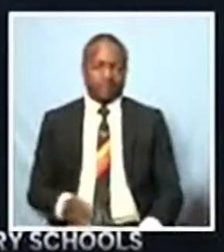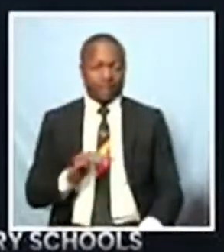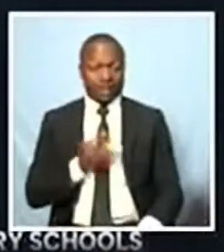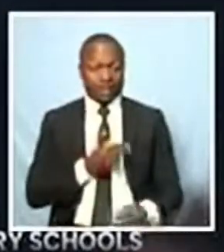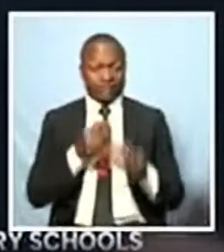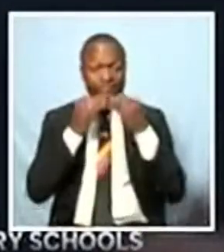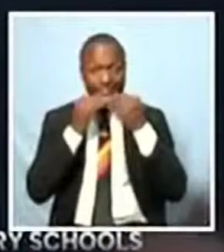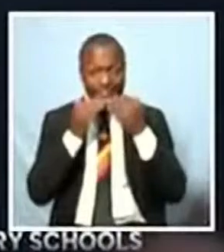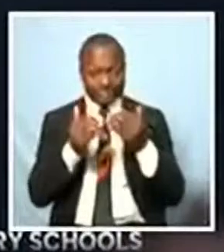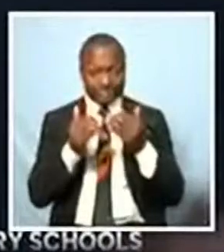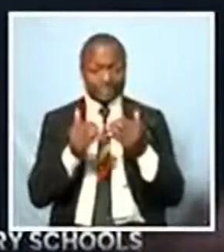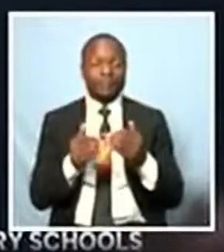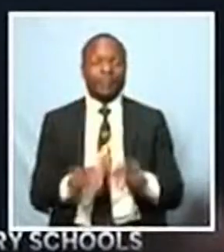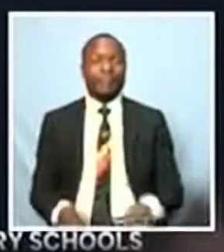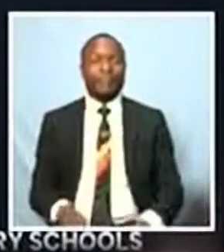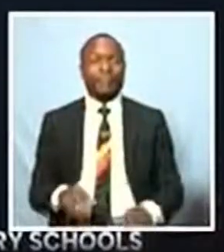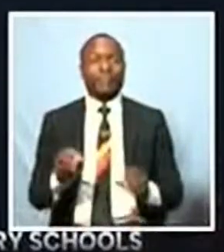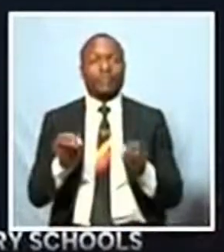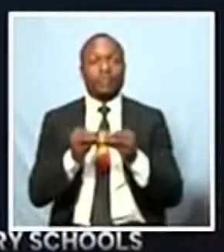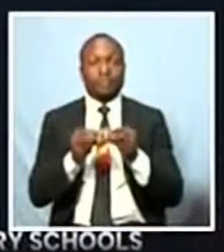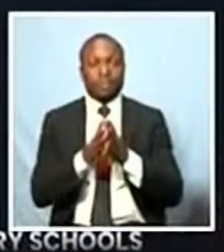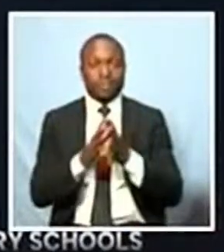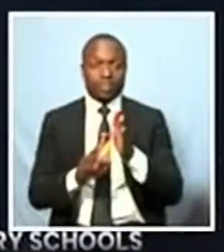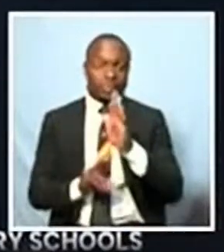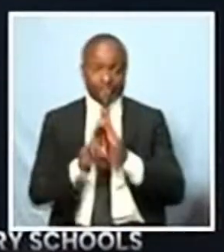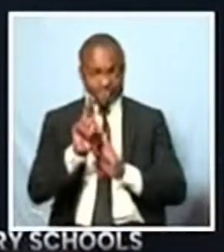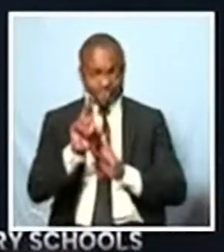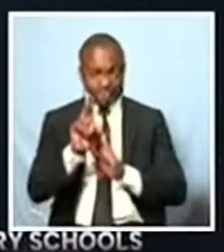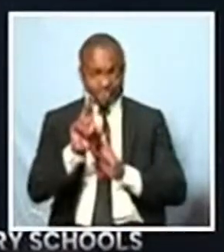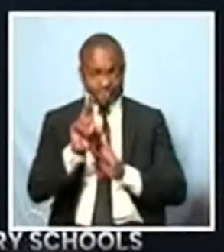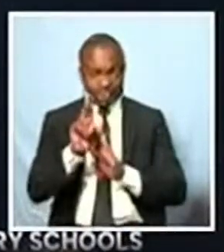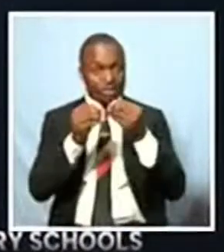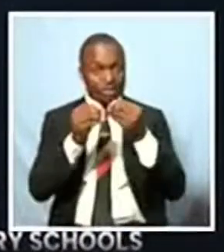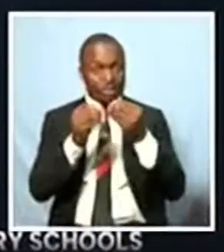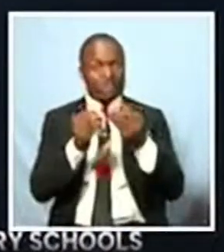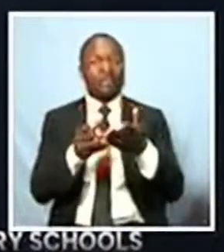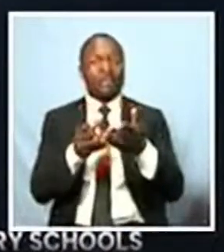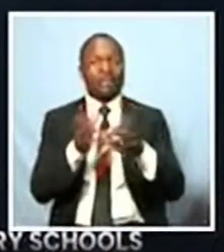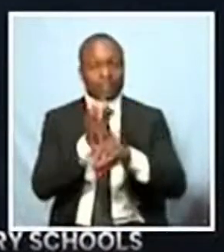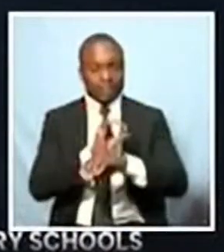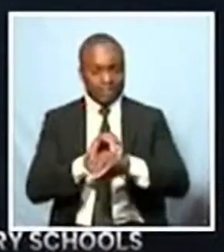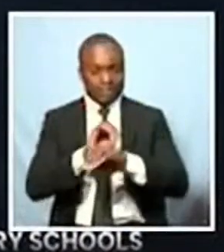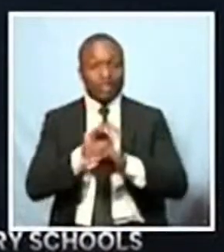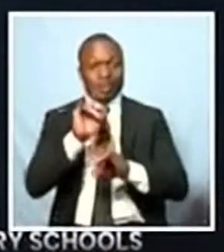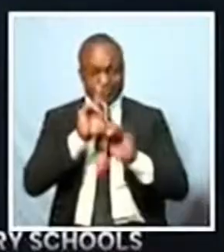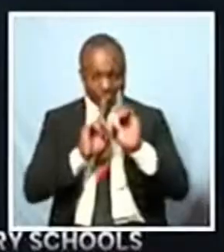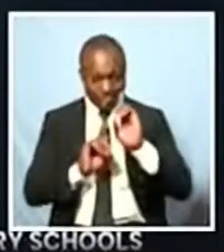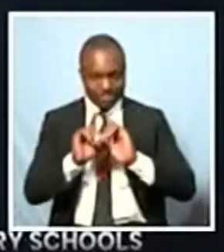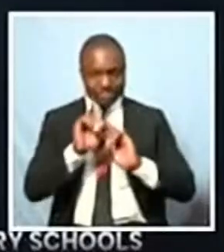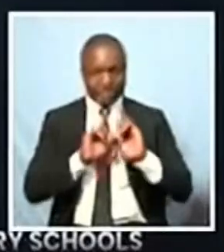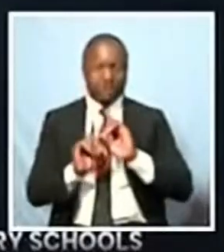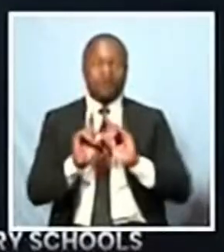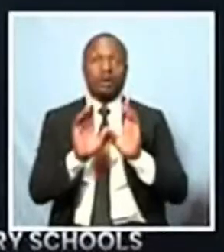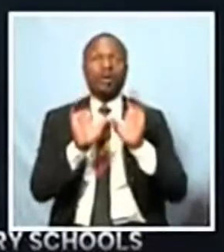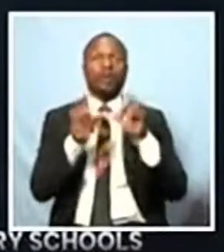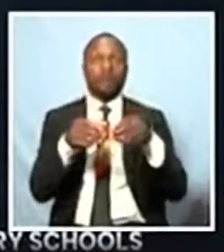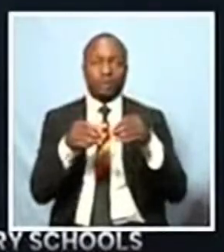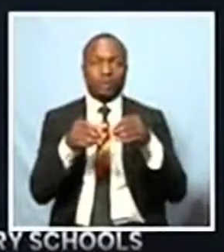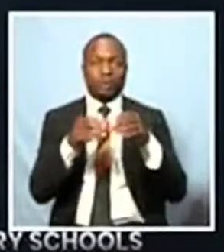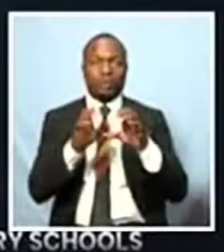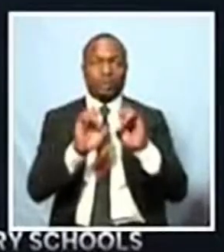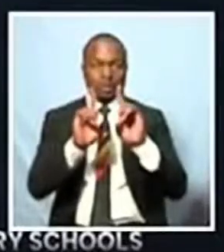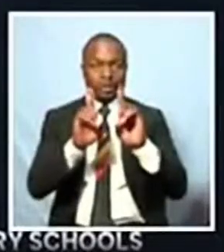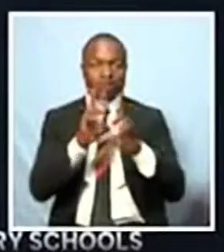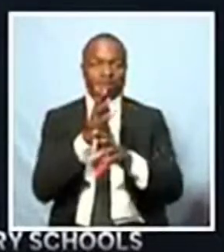grateful that Kwame Nkrumah University has been given an opportunity to interact with this committee on